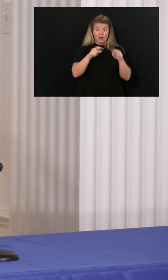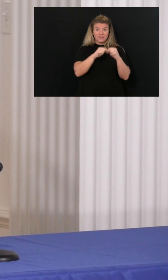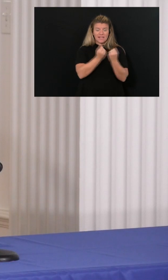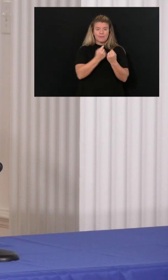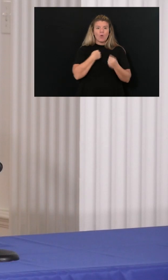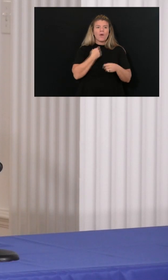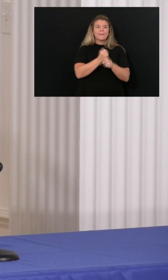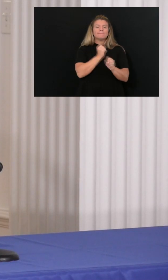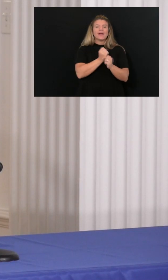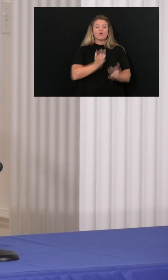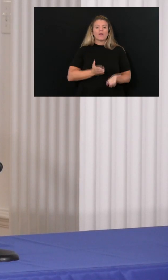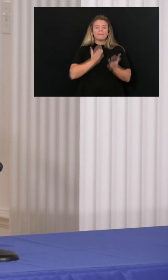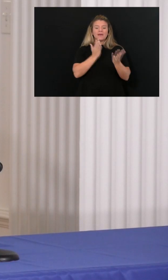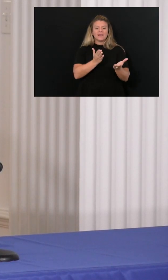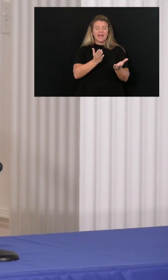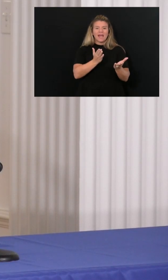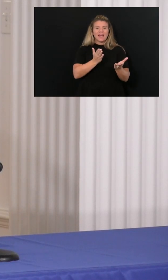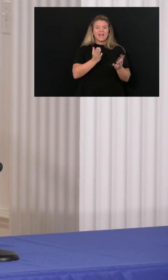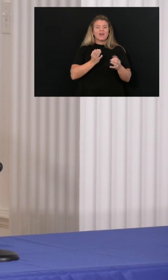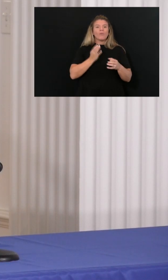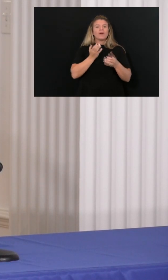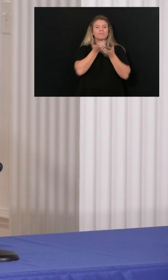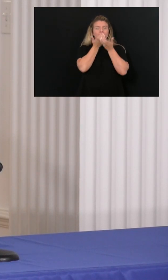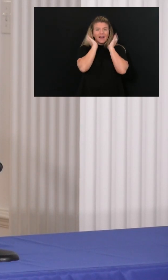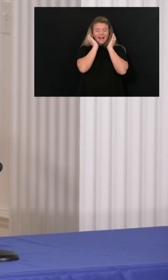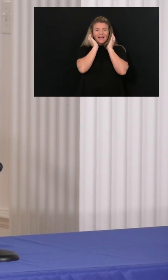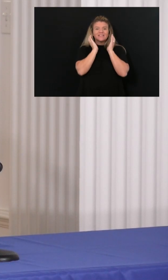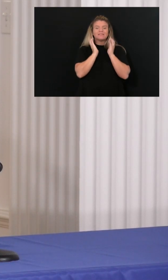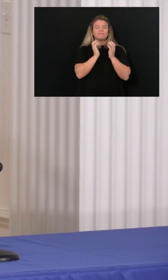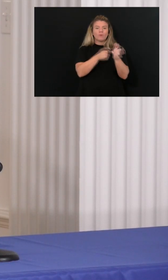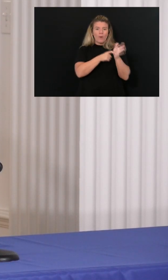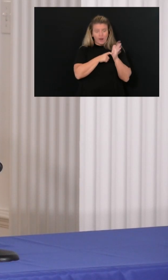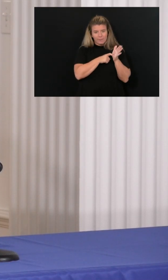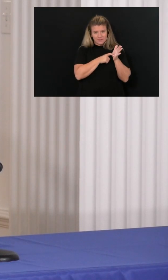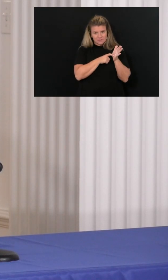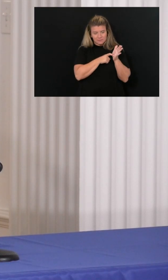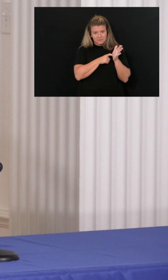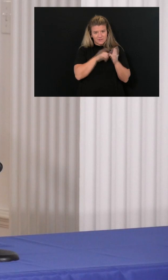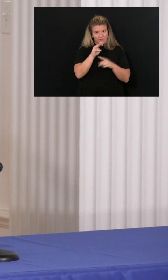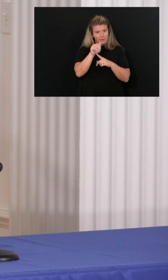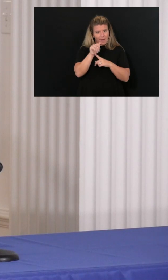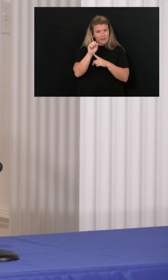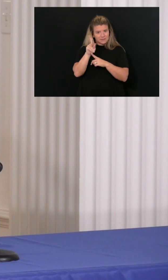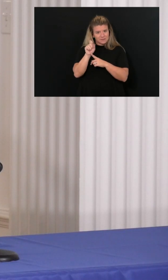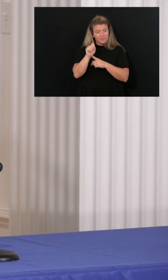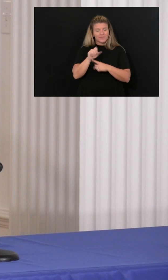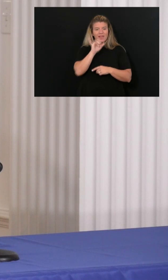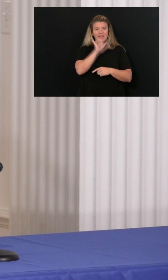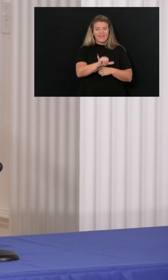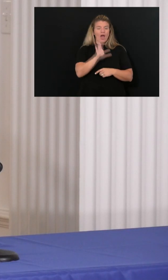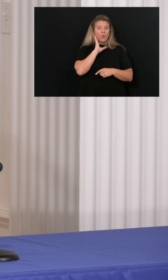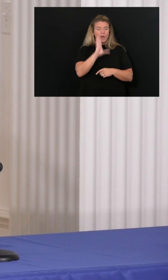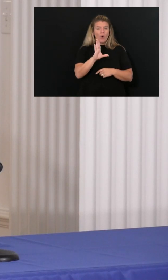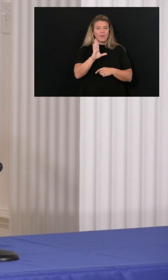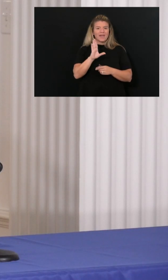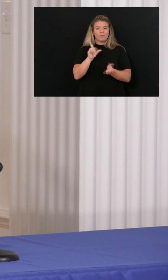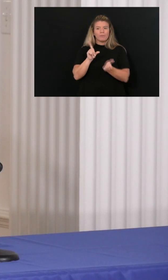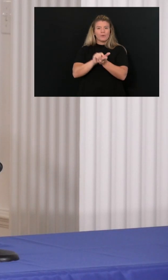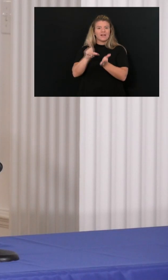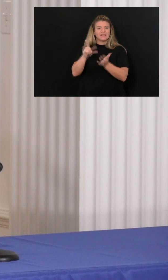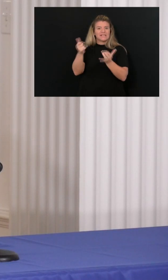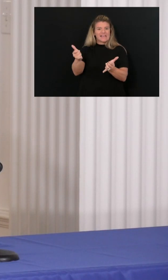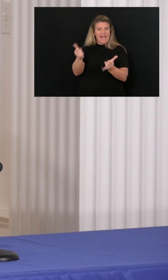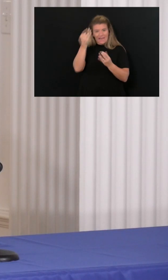finalized mask or face covering requirements, and it is going to be actually released today.